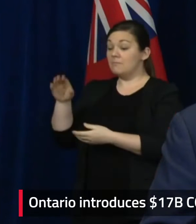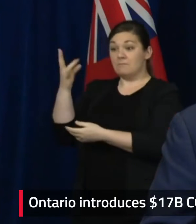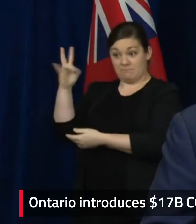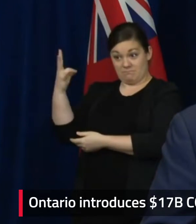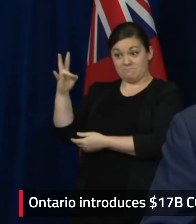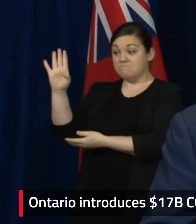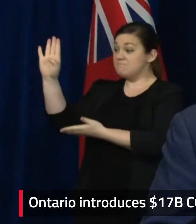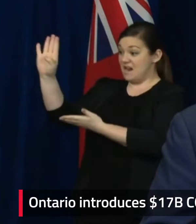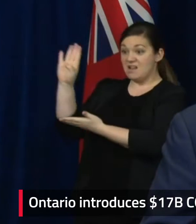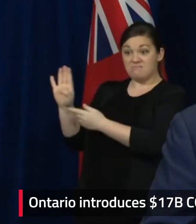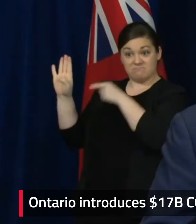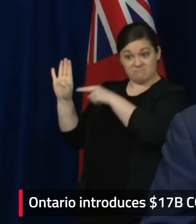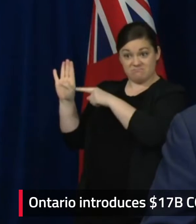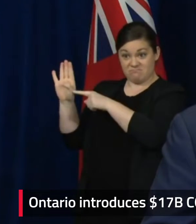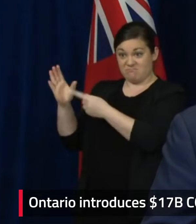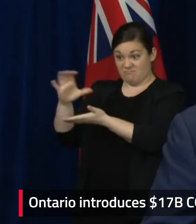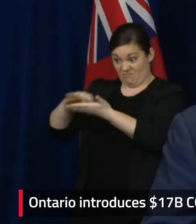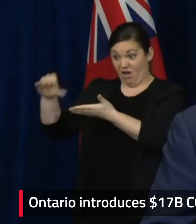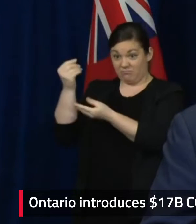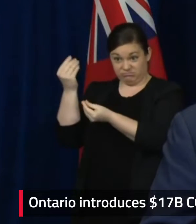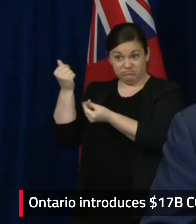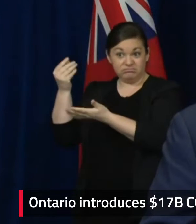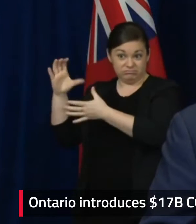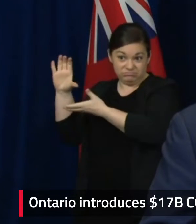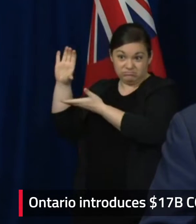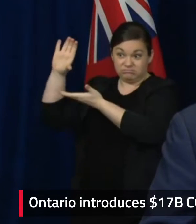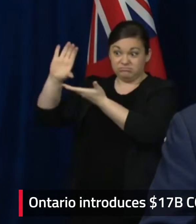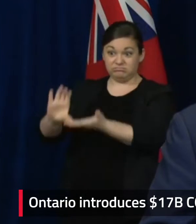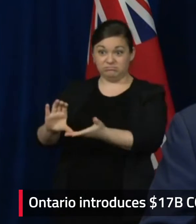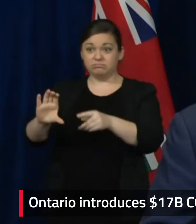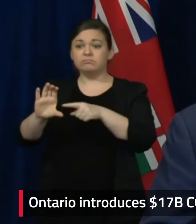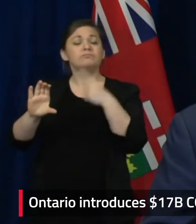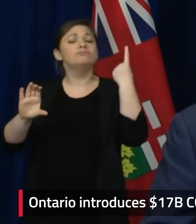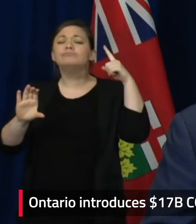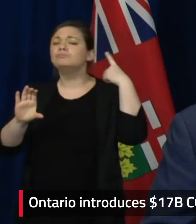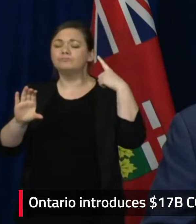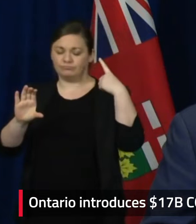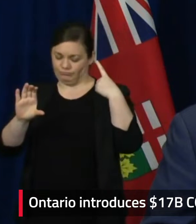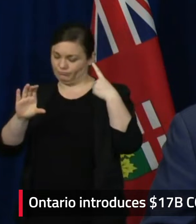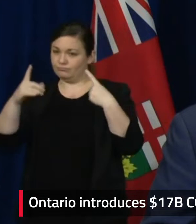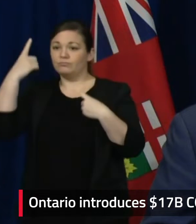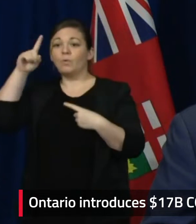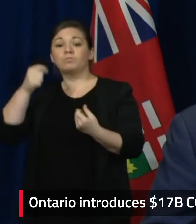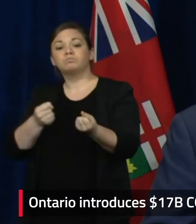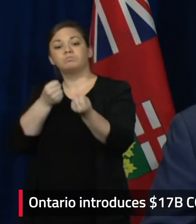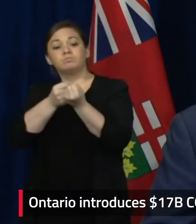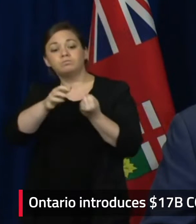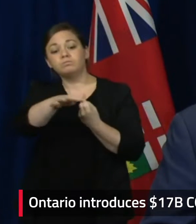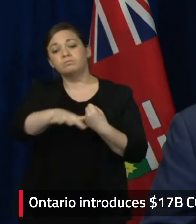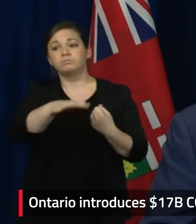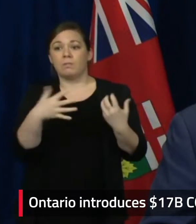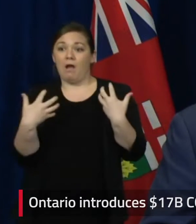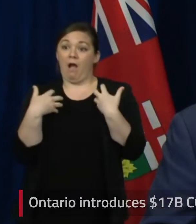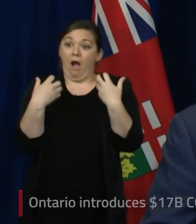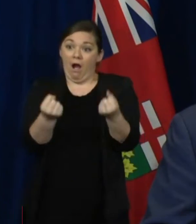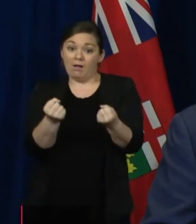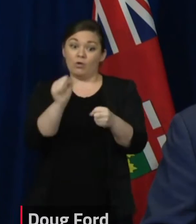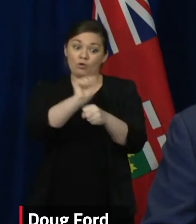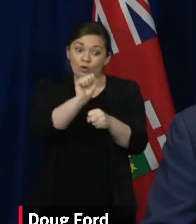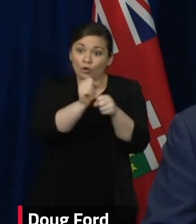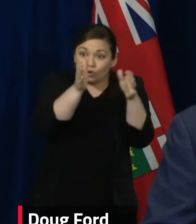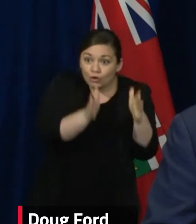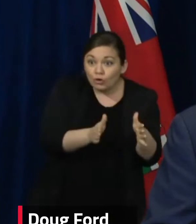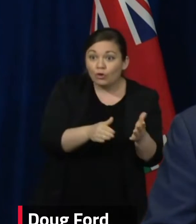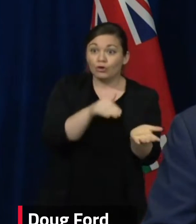That's $17 billion. Support for our frontline healthcare workers, relief